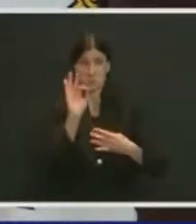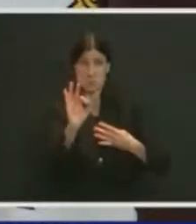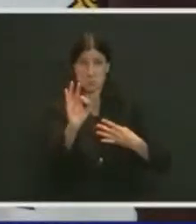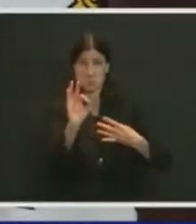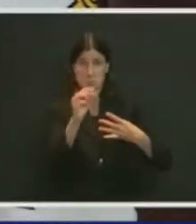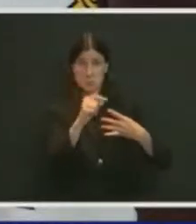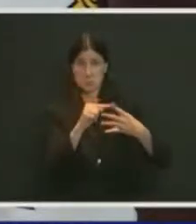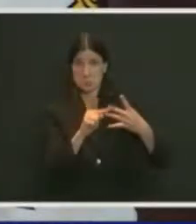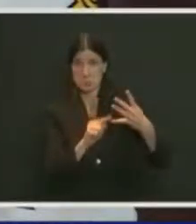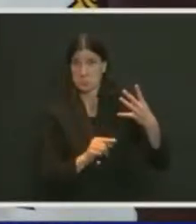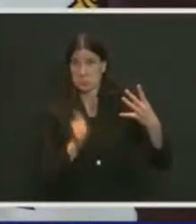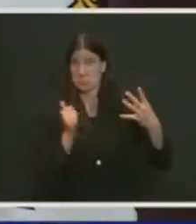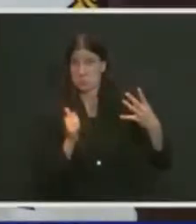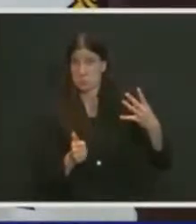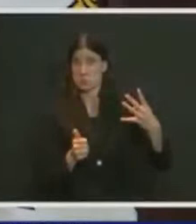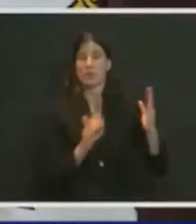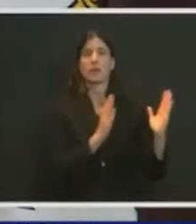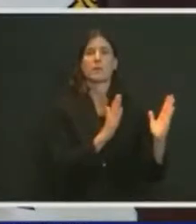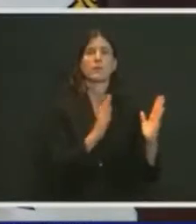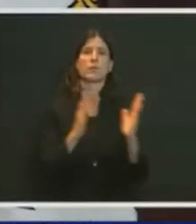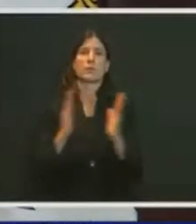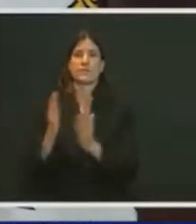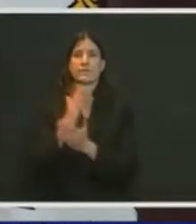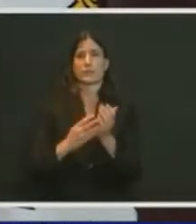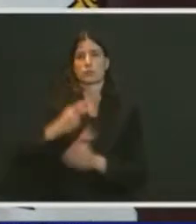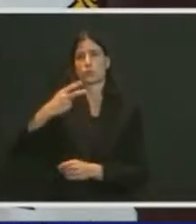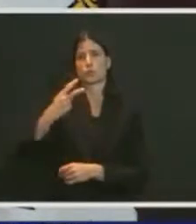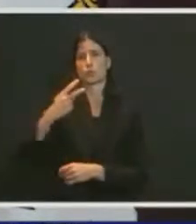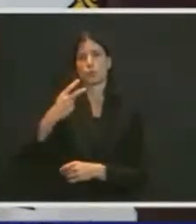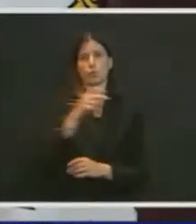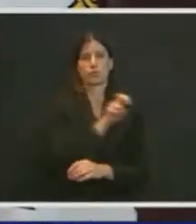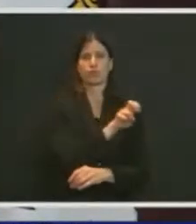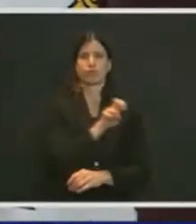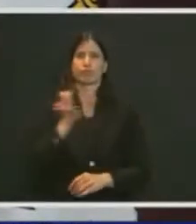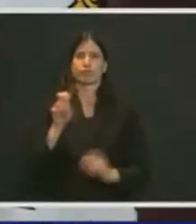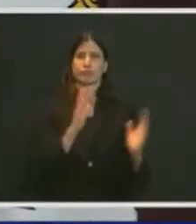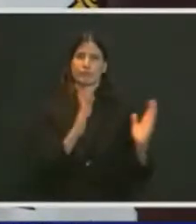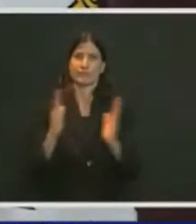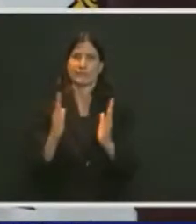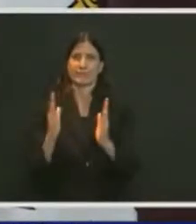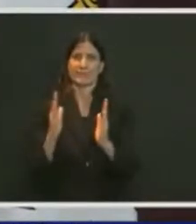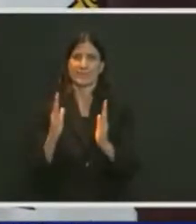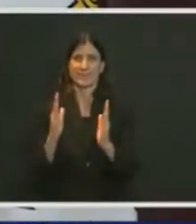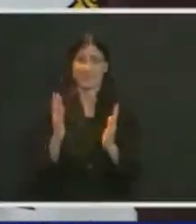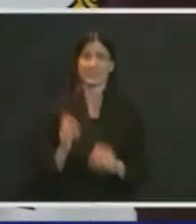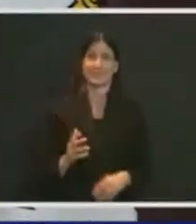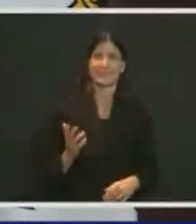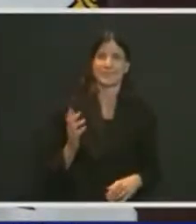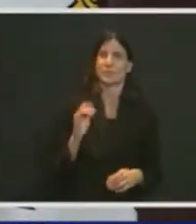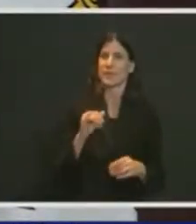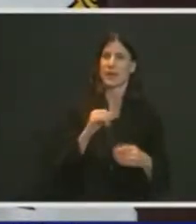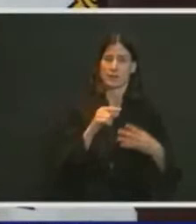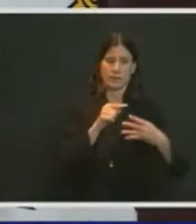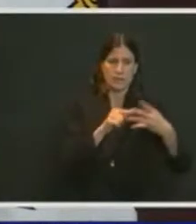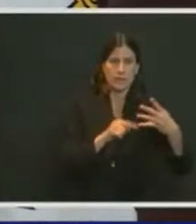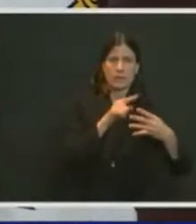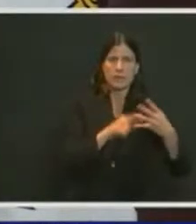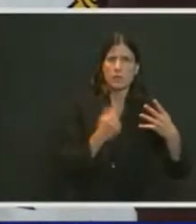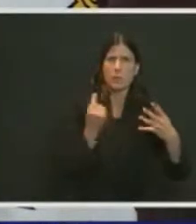you're making. So you make a set of changes like allowing people to go